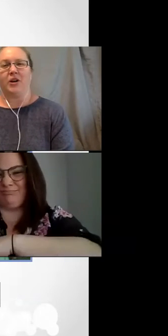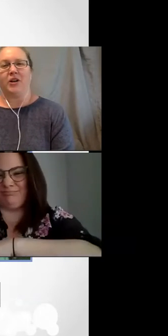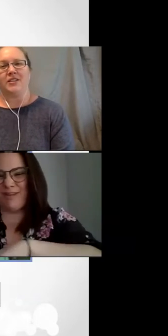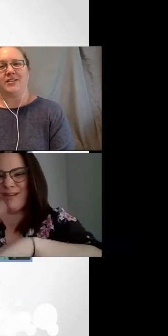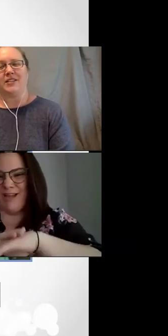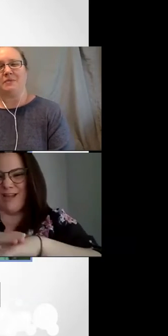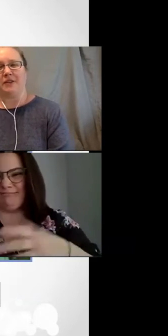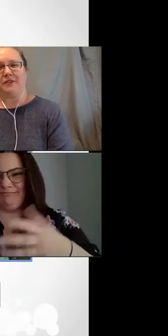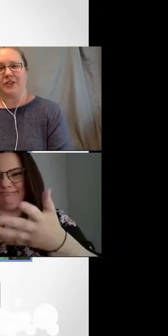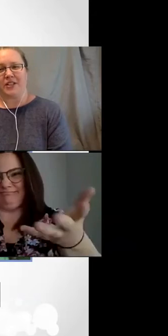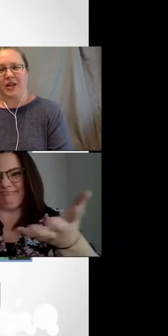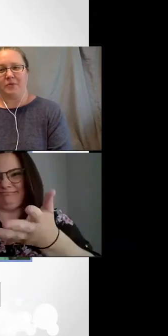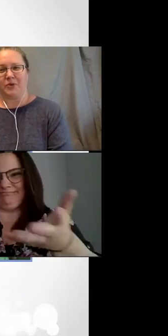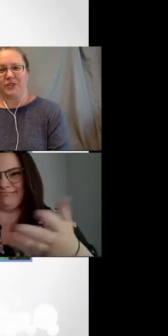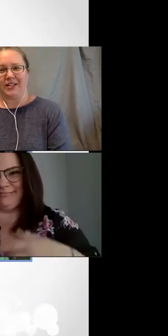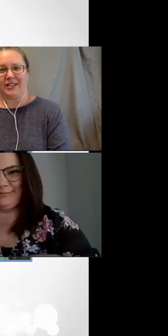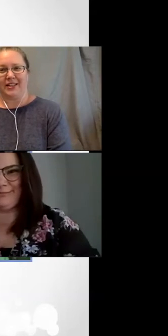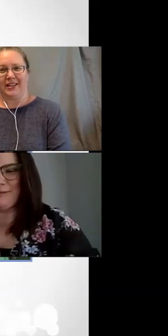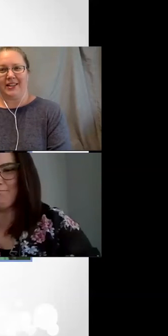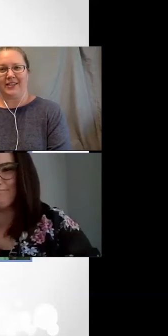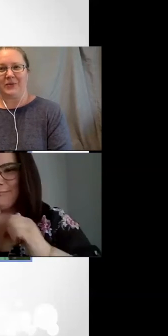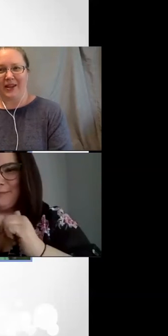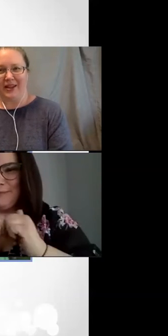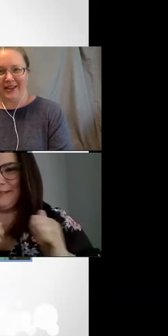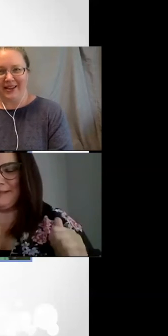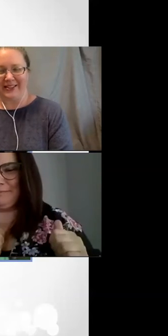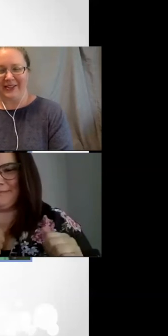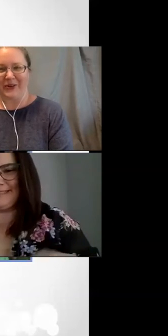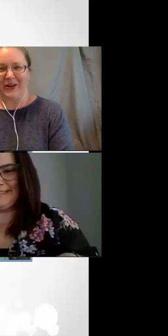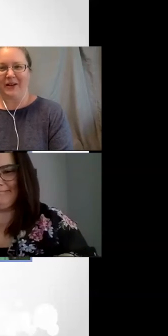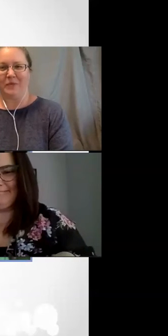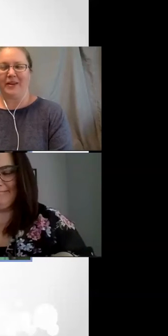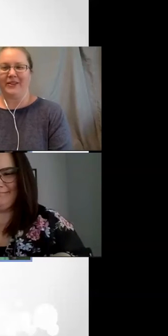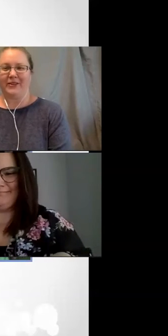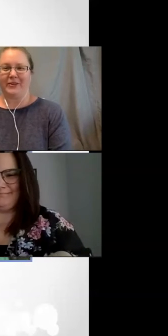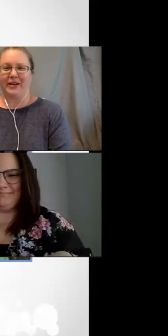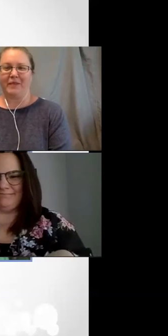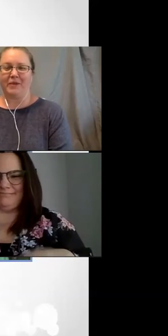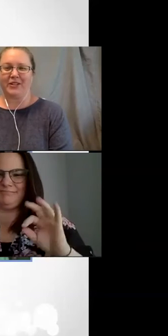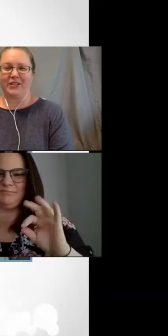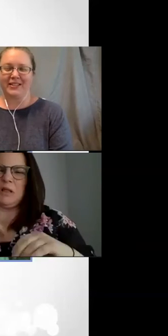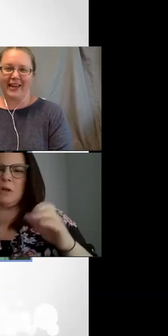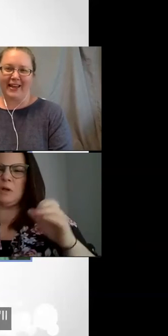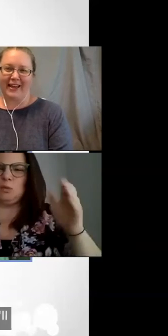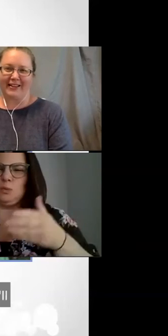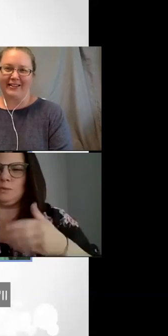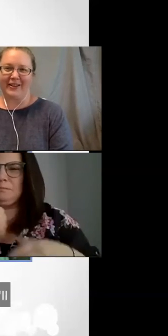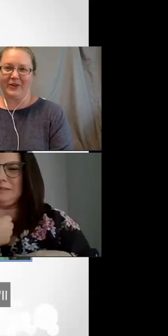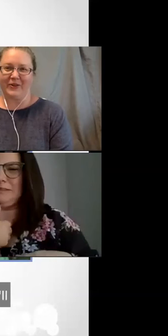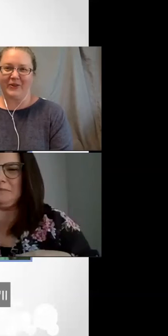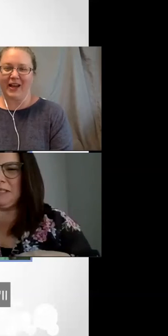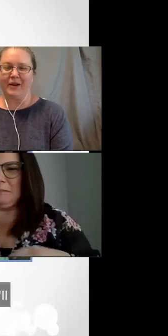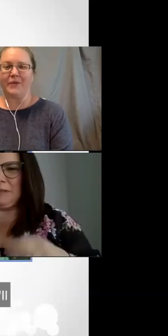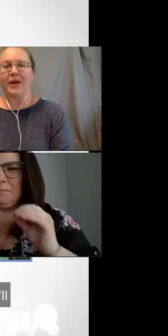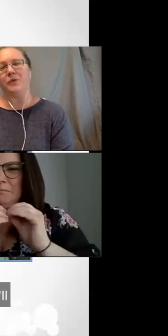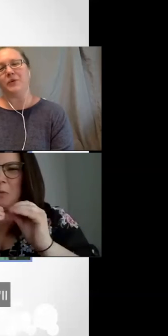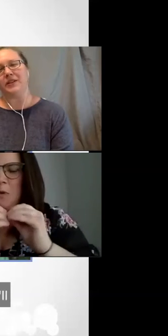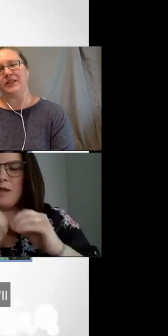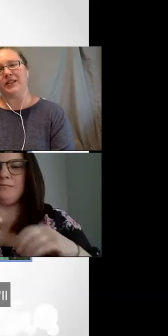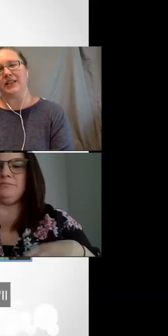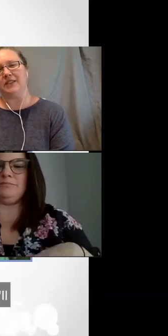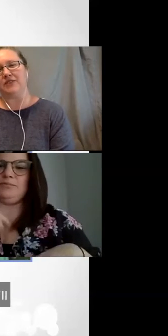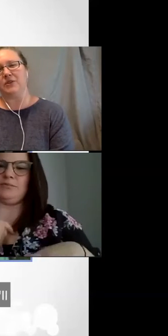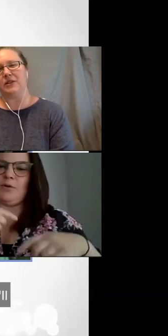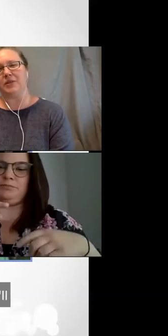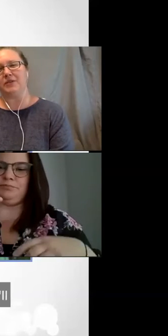To be honest, this is my first time presenting this way, so I'll beg your patience as I go. I